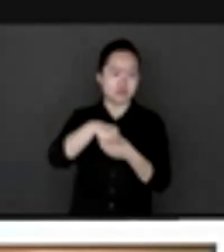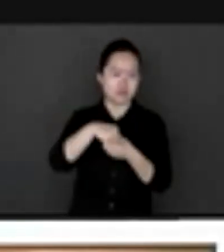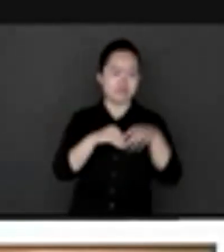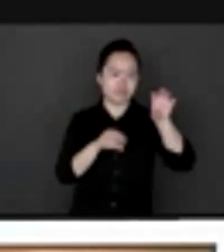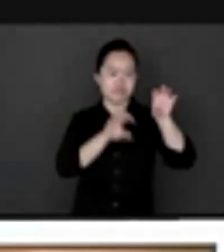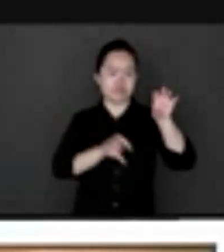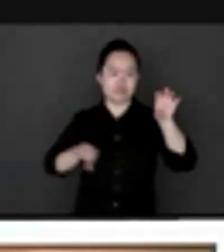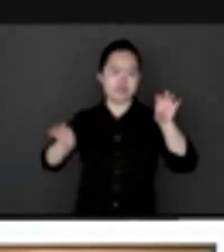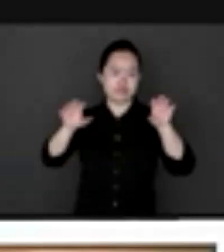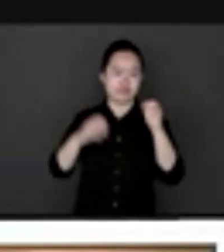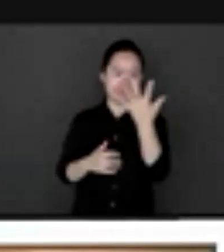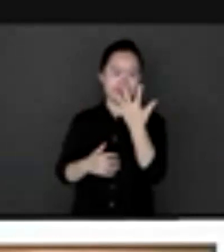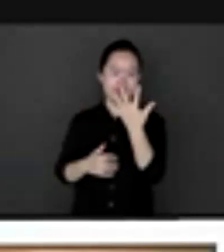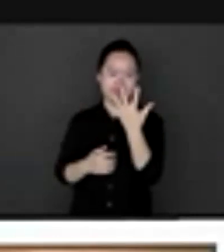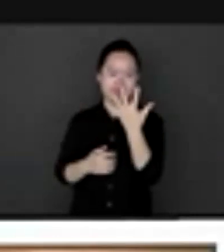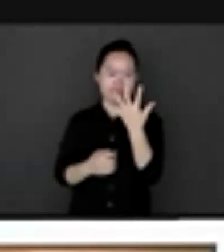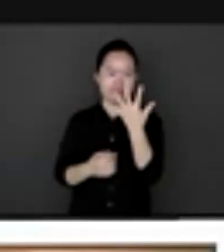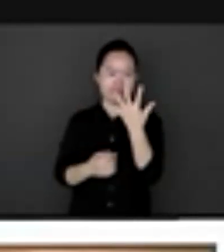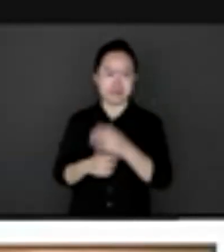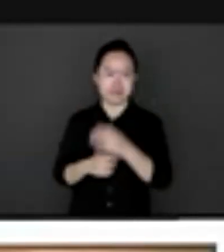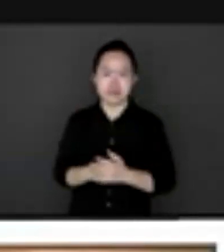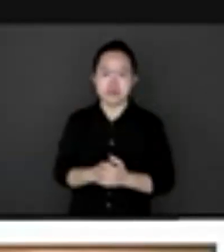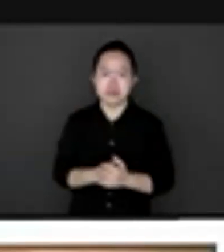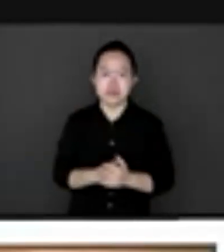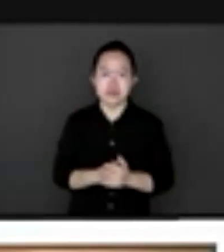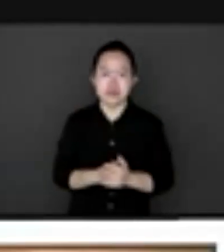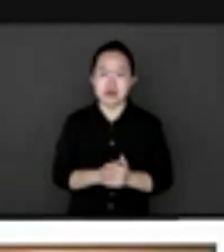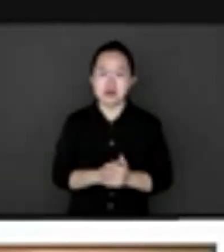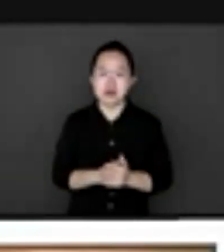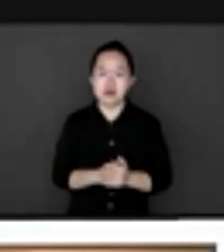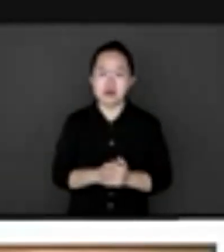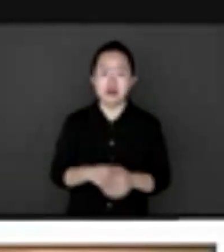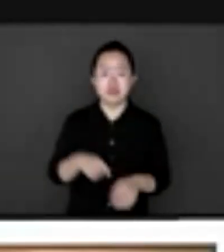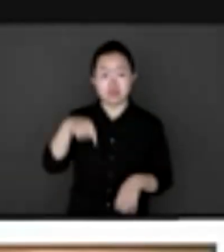many universities in Europe, is a research-intensive university. So we are kind of,